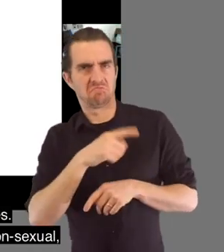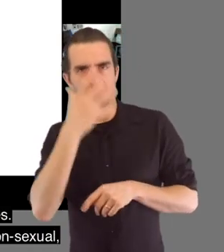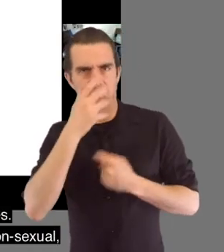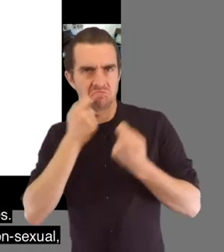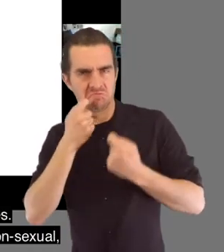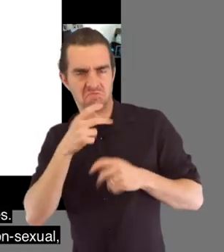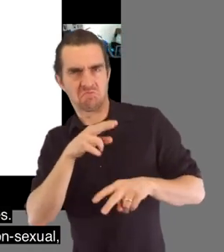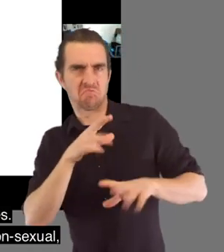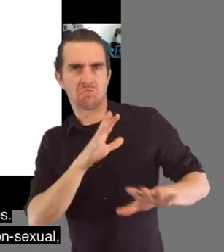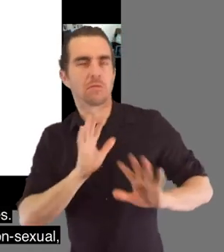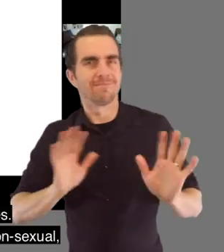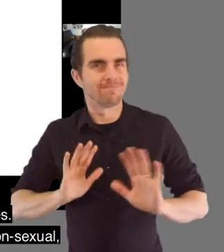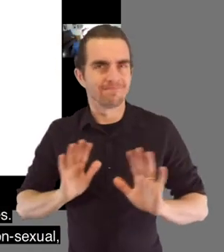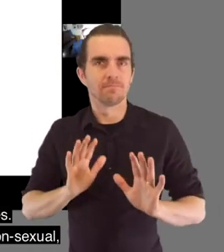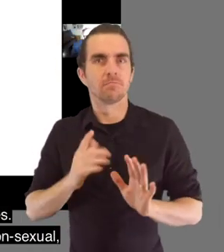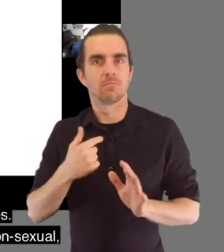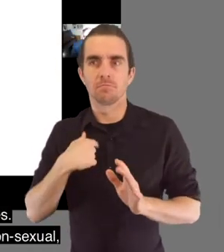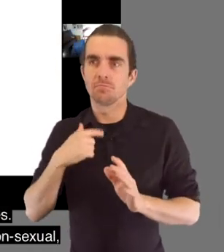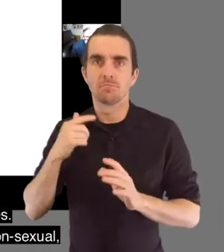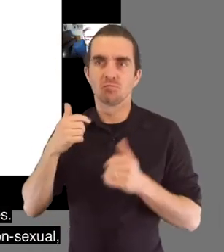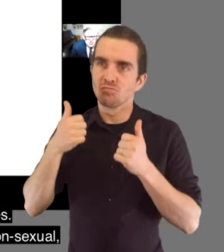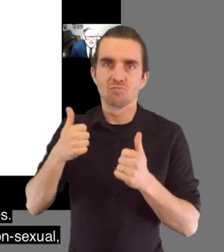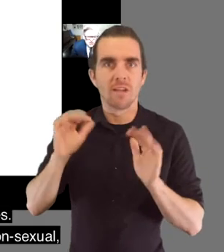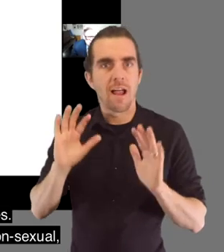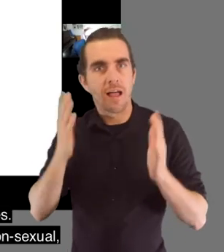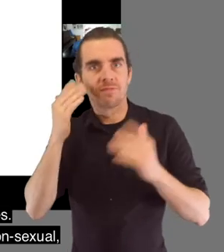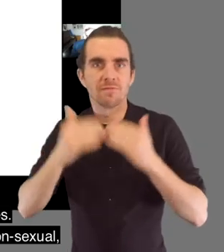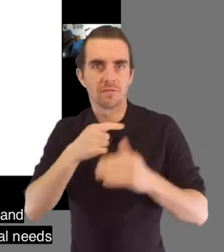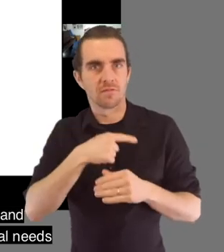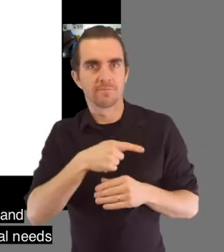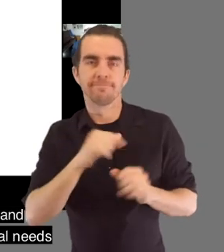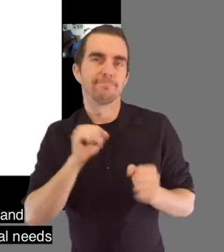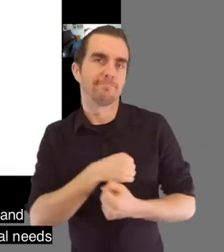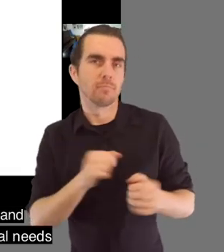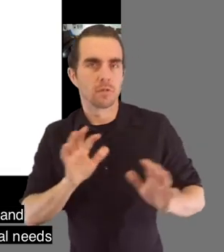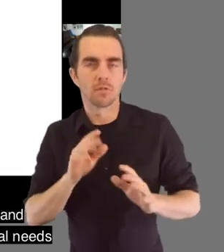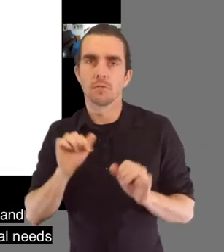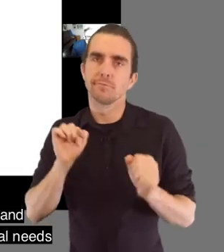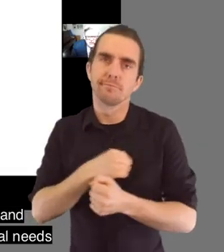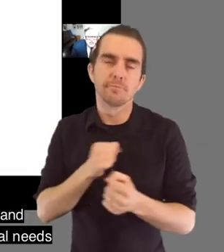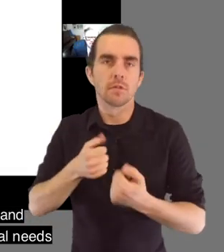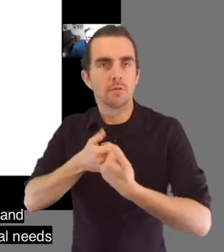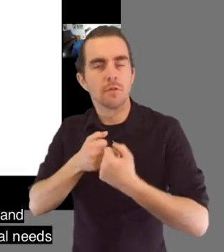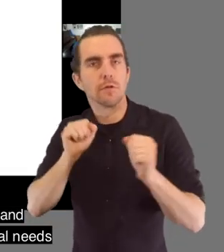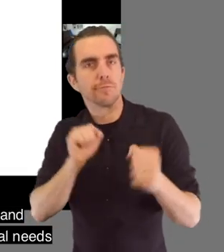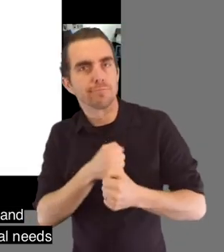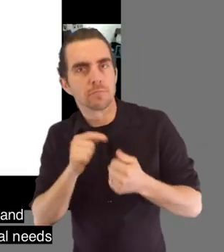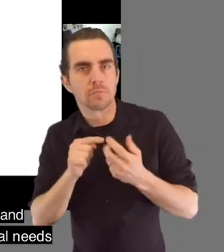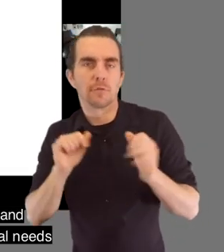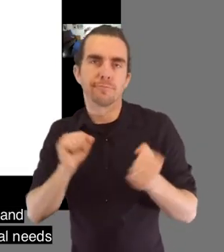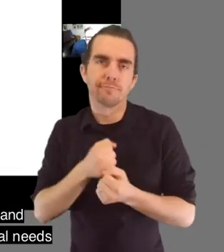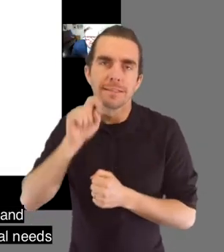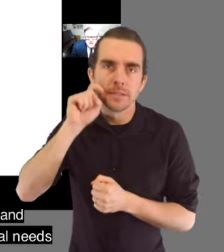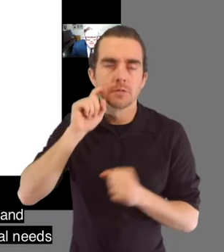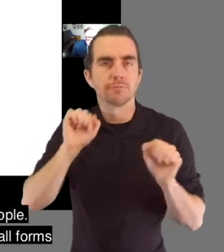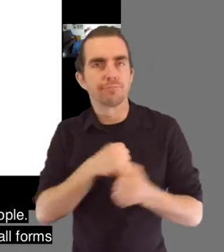useful lives. Avoid showing disabled people as non-sexual. Show us in loving relationships and expressing the same range of